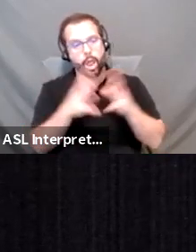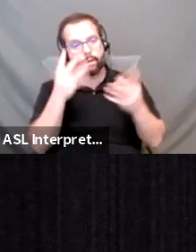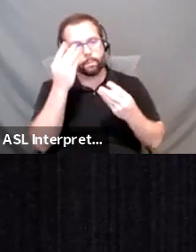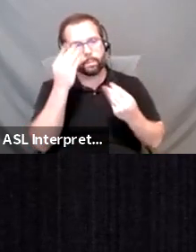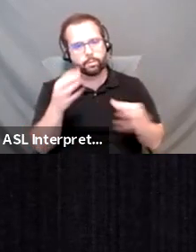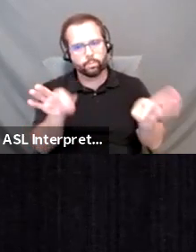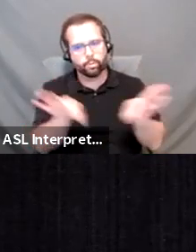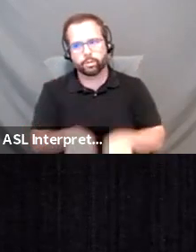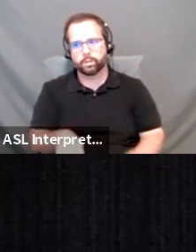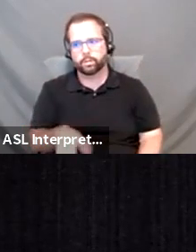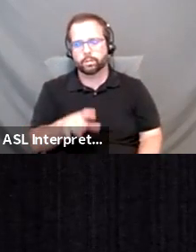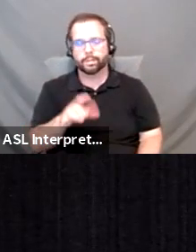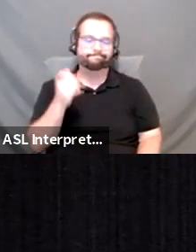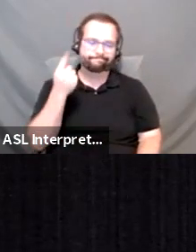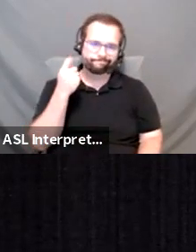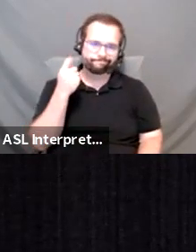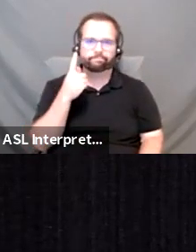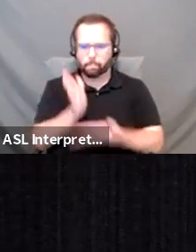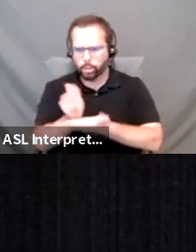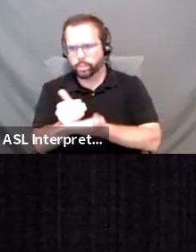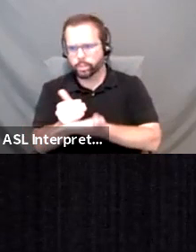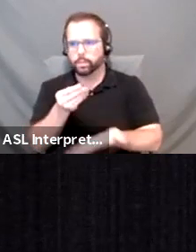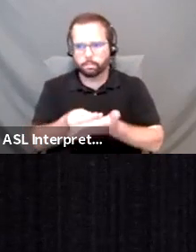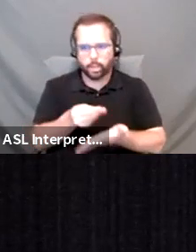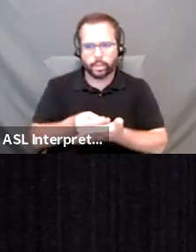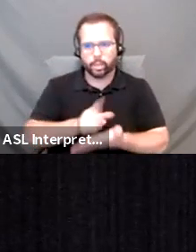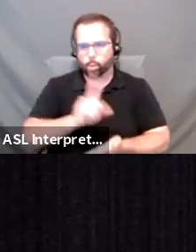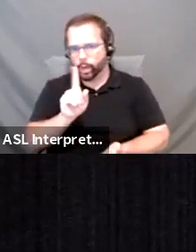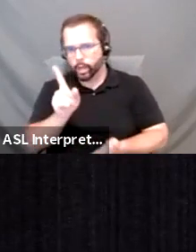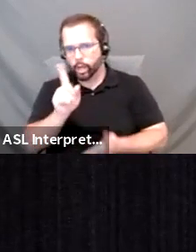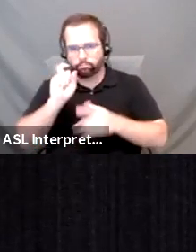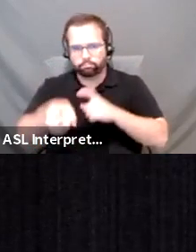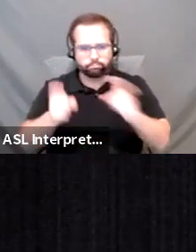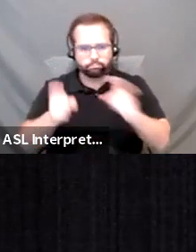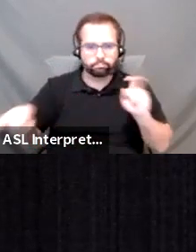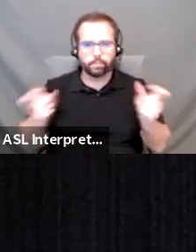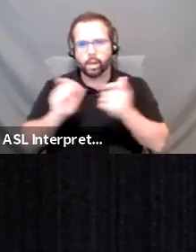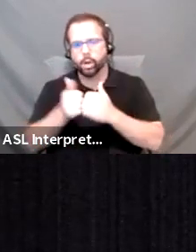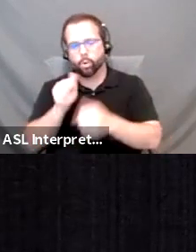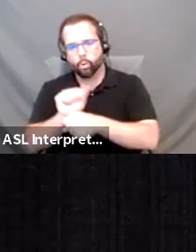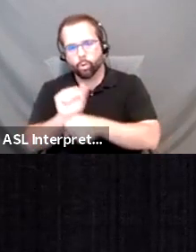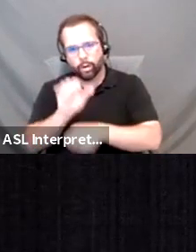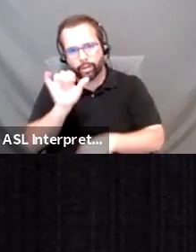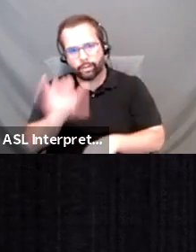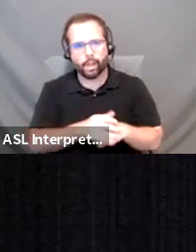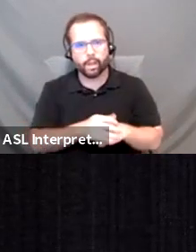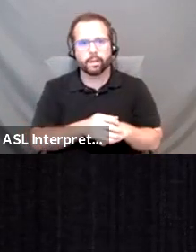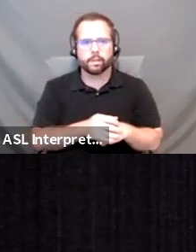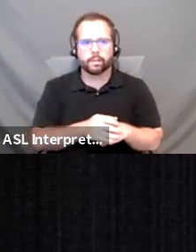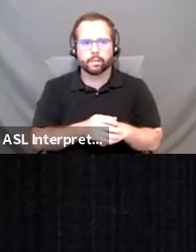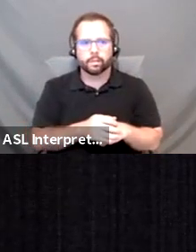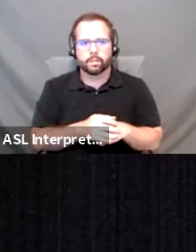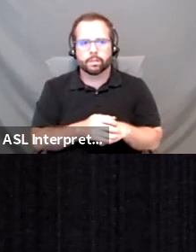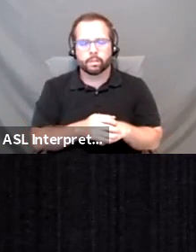budgeting and where your money is going, and how you can work on that. Creating that need into a skill too, I think is something